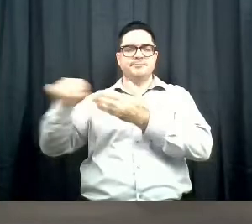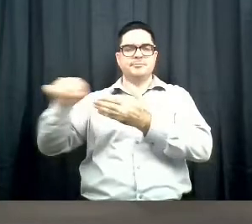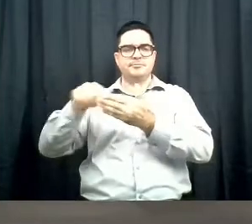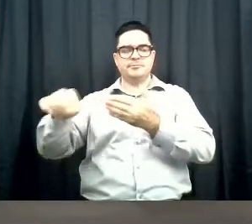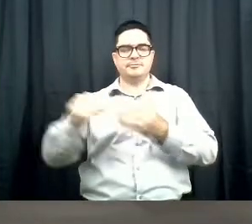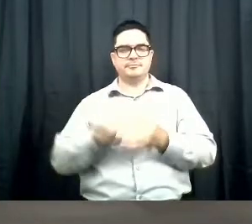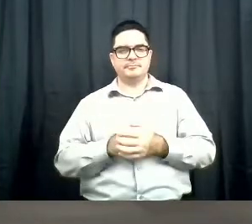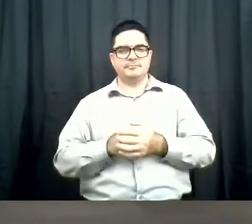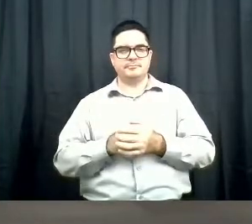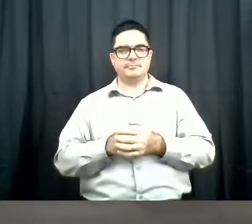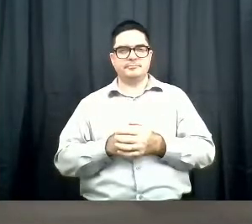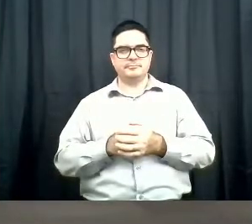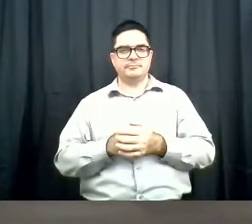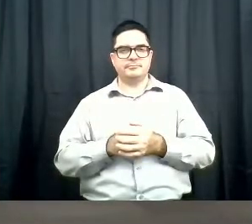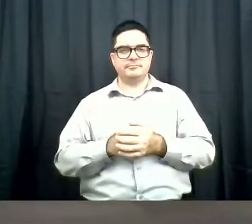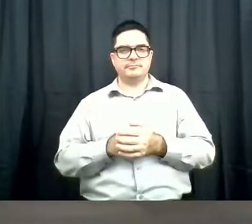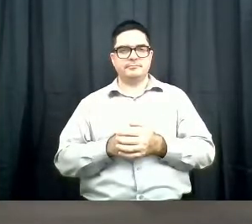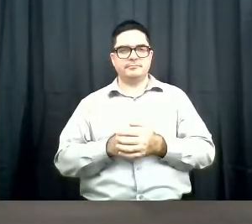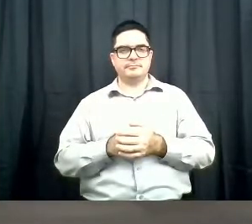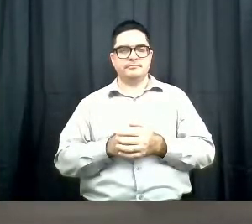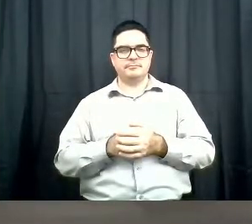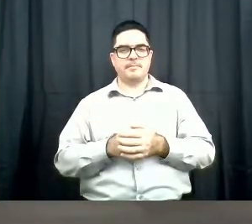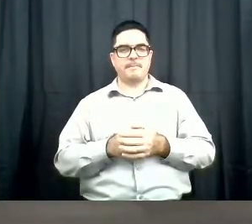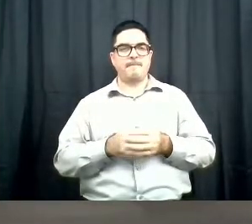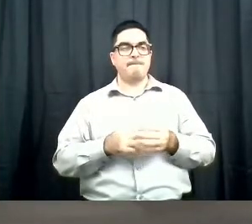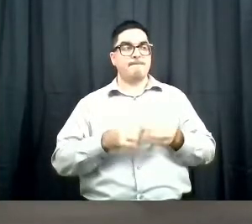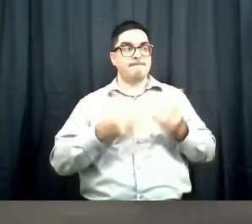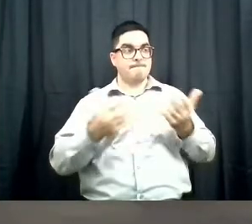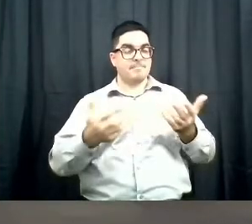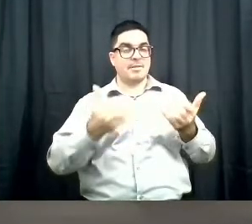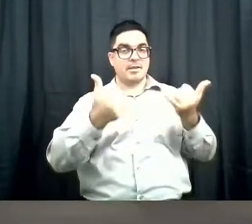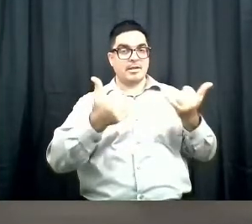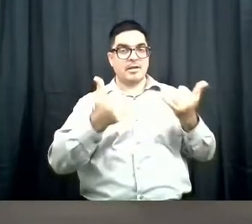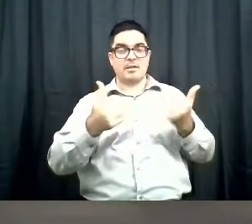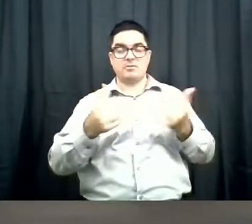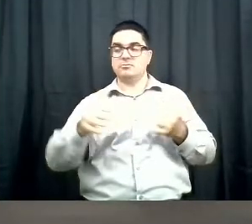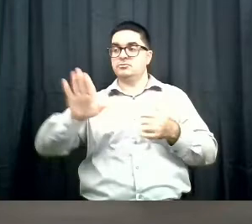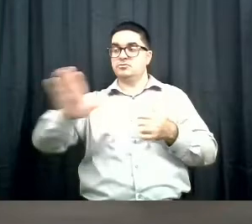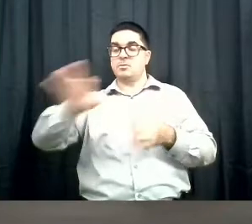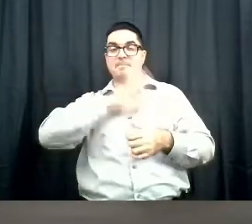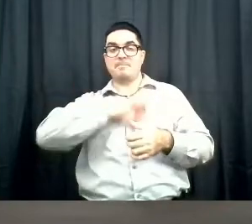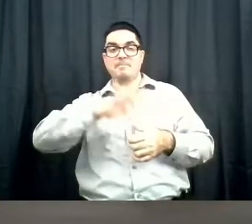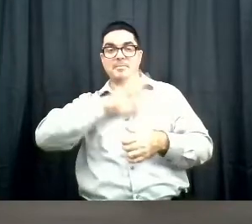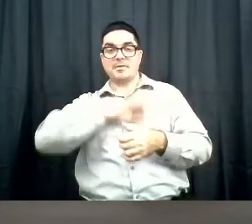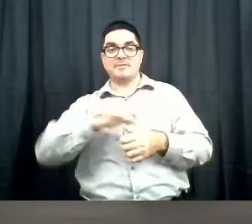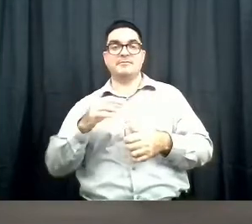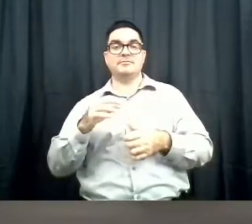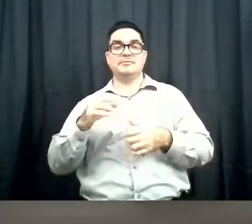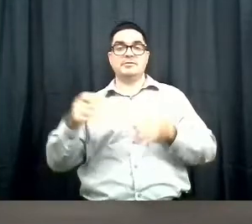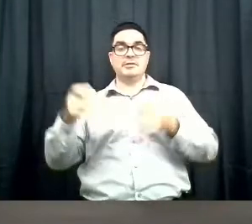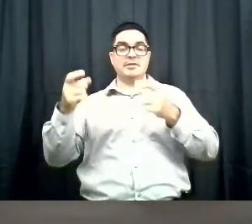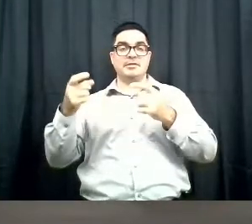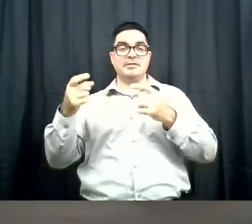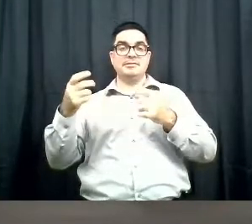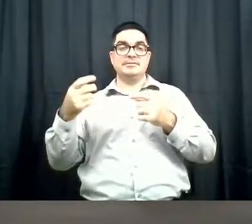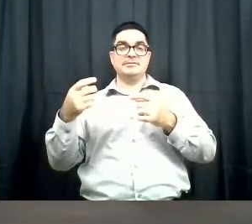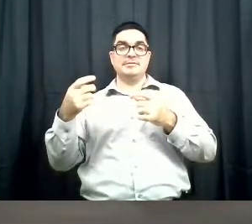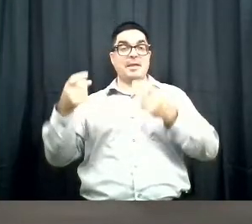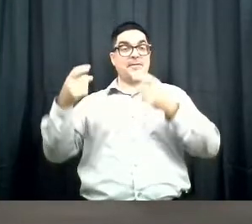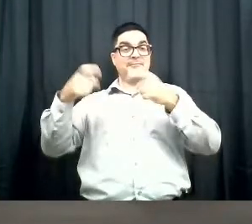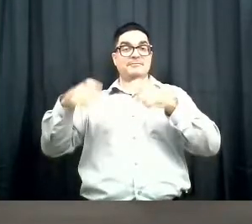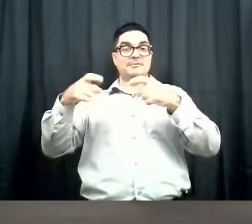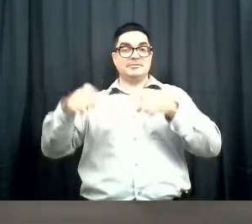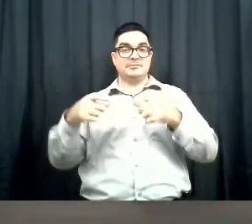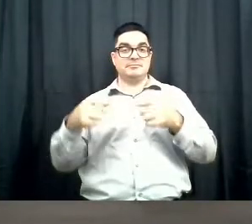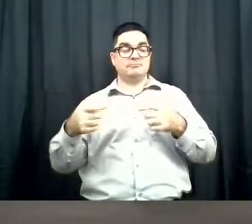Oversight Board, which threaten public employees that make use of the benefits of the Retirement Acts, We hereby confirm the government of Puerto